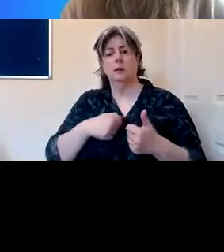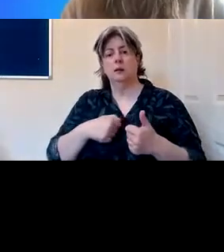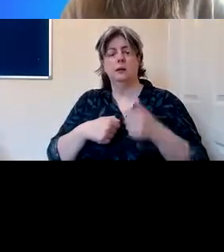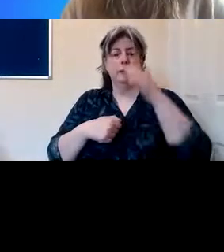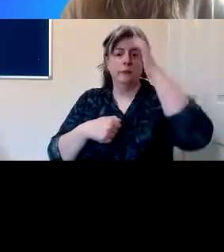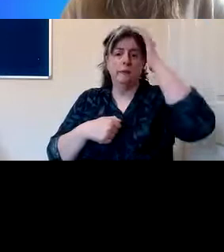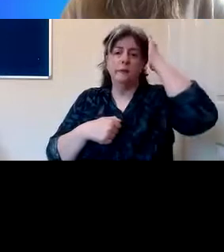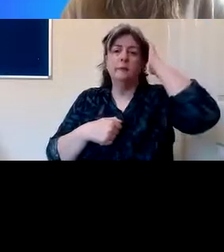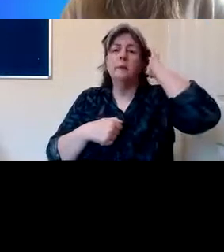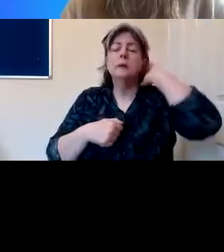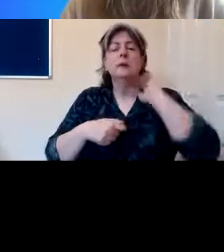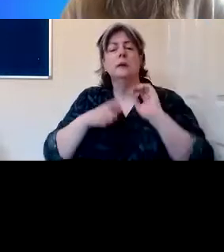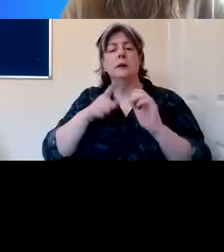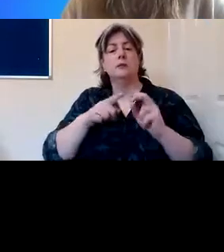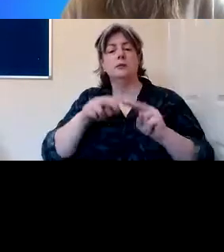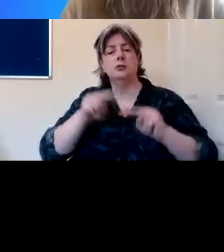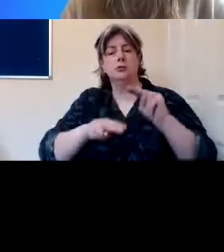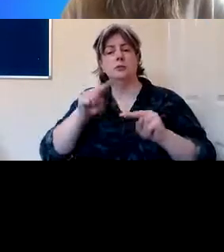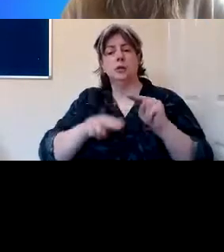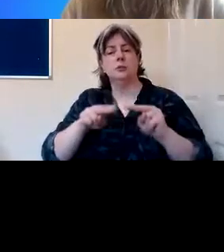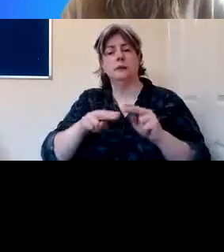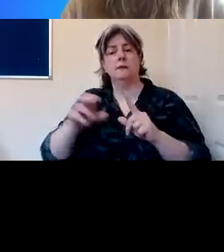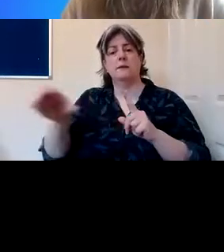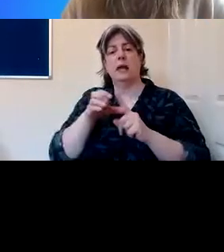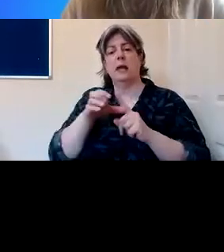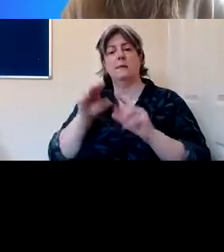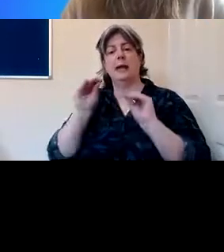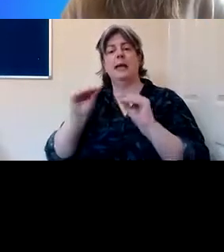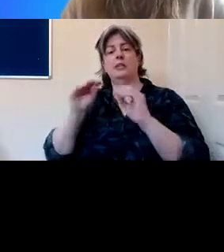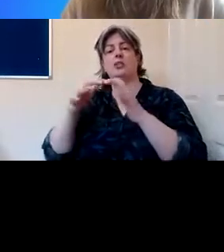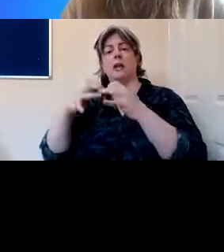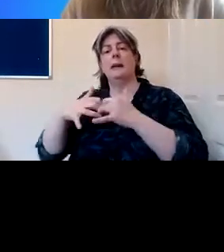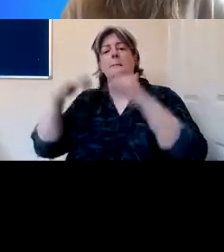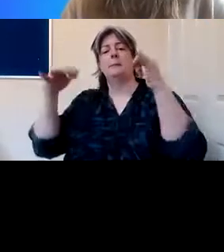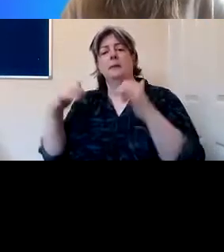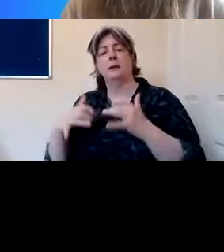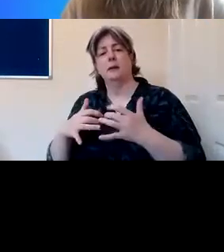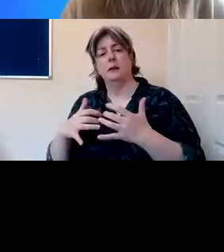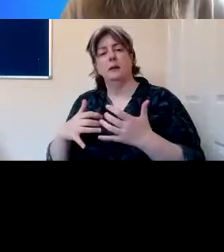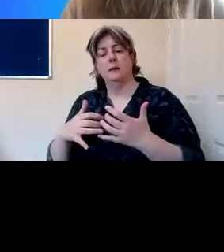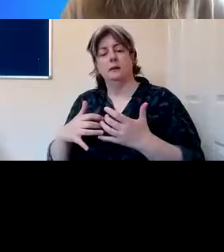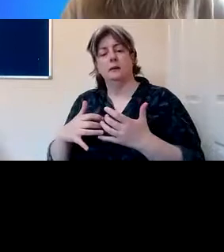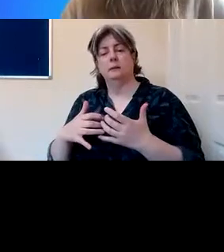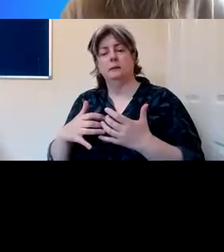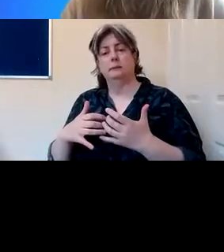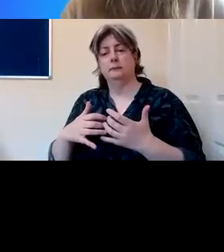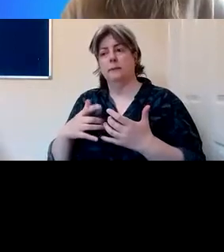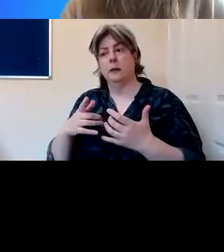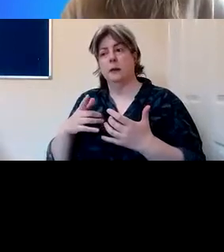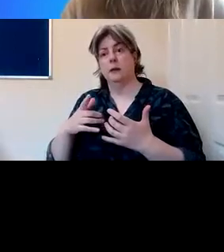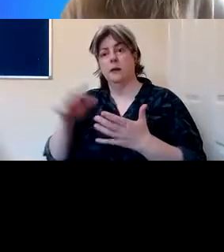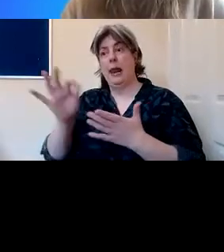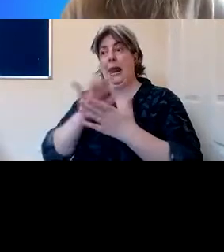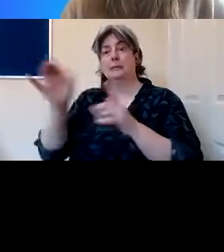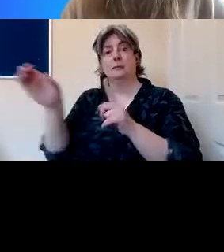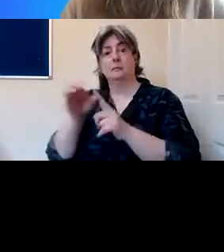judgment that the incoming education minister is going to have to make. They're going to have to take stock of the situation they find themselves facing,